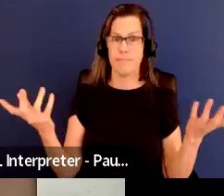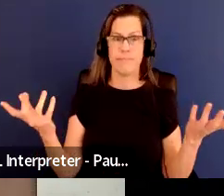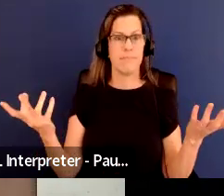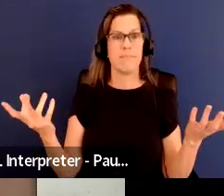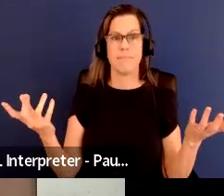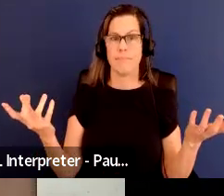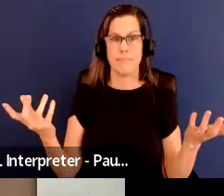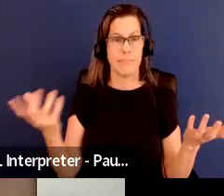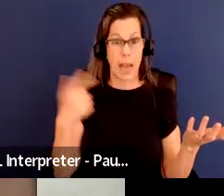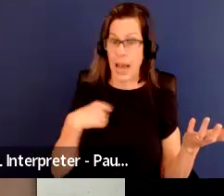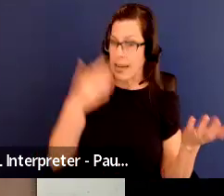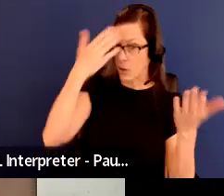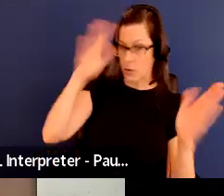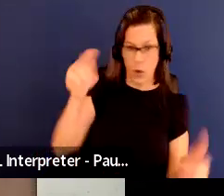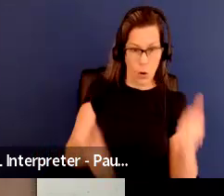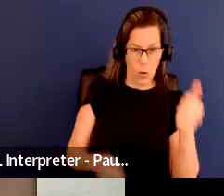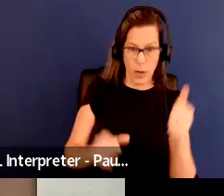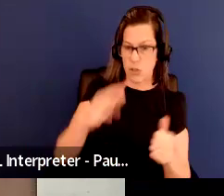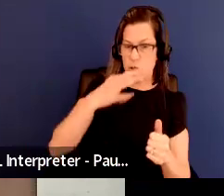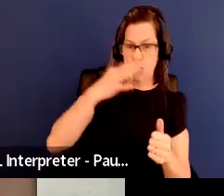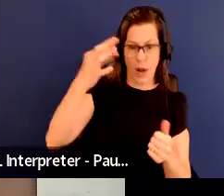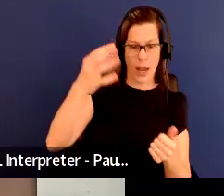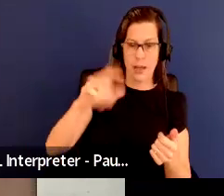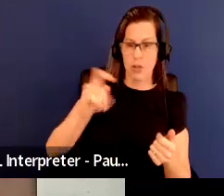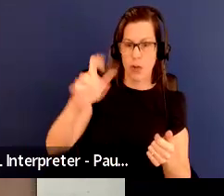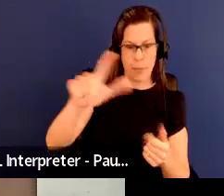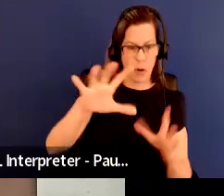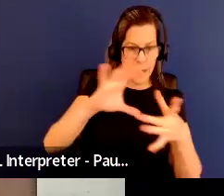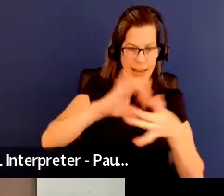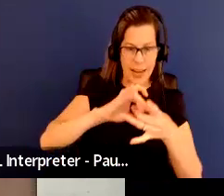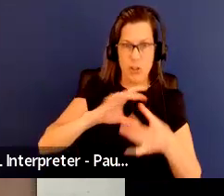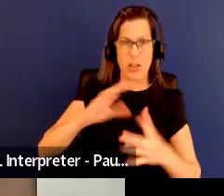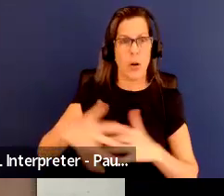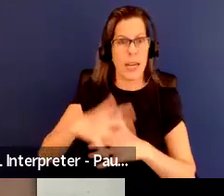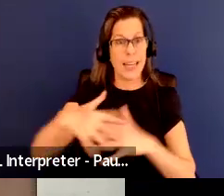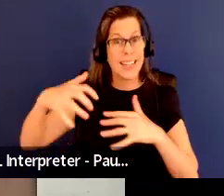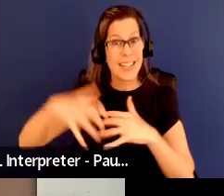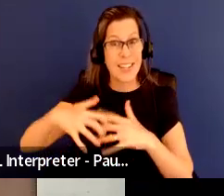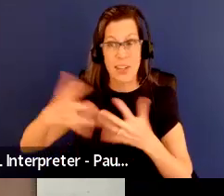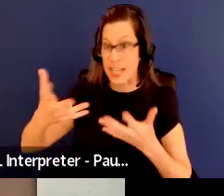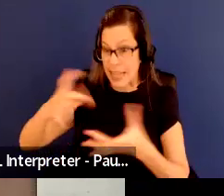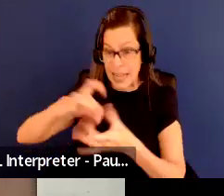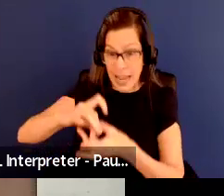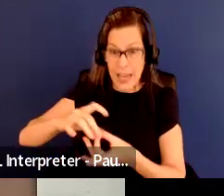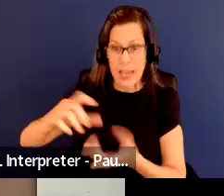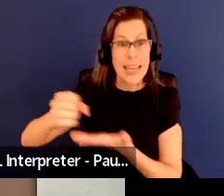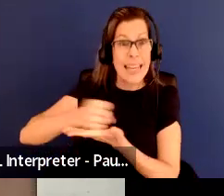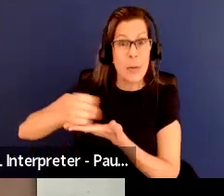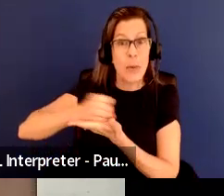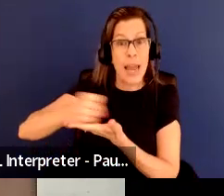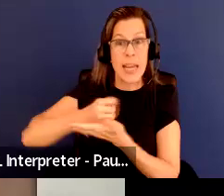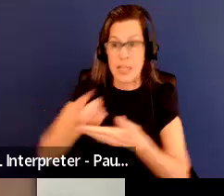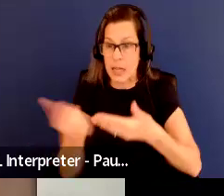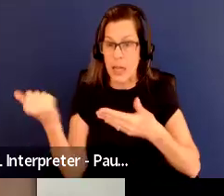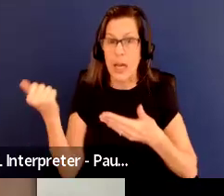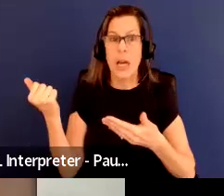tribal connections I have, or what indigenous languages are part of our community, because that was erased. And acknowledging that none of us